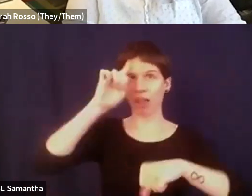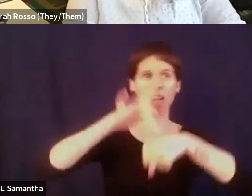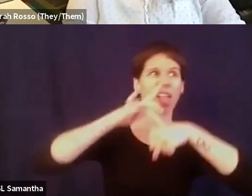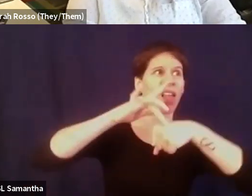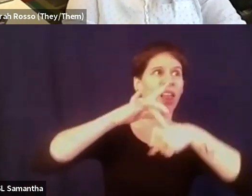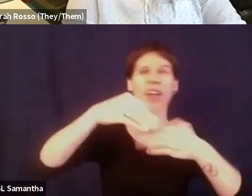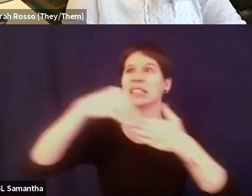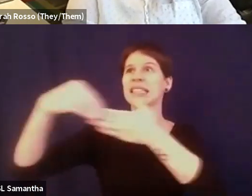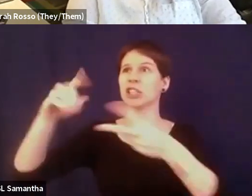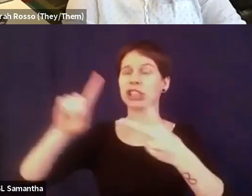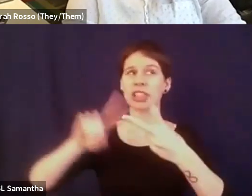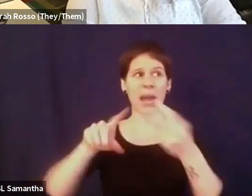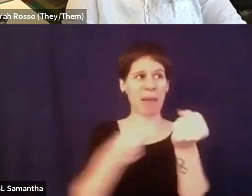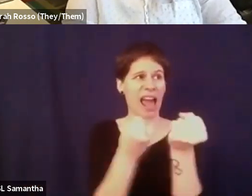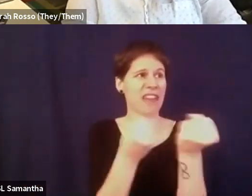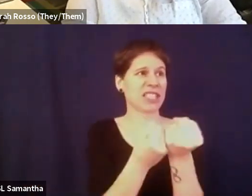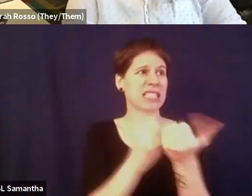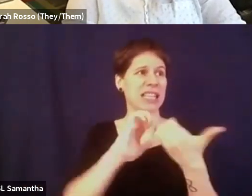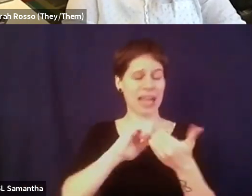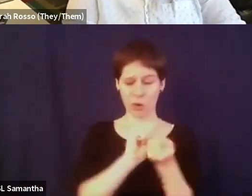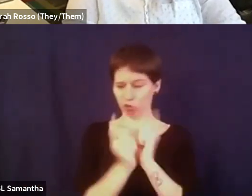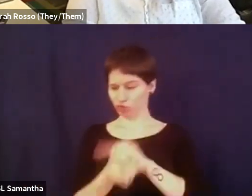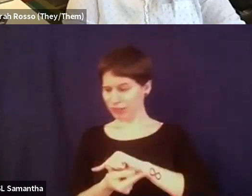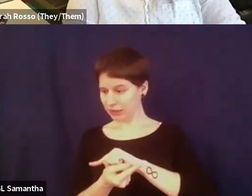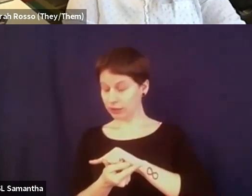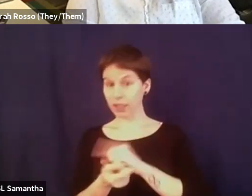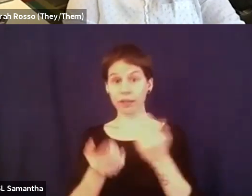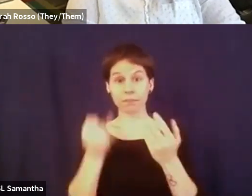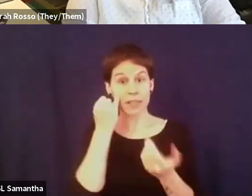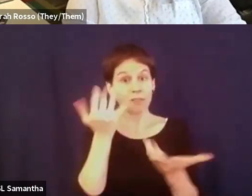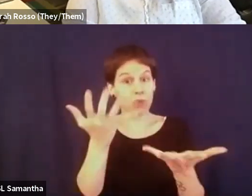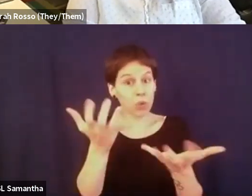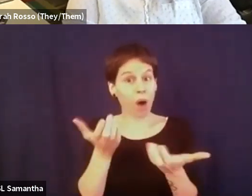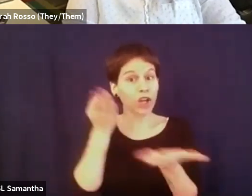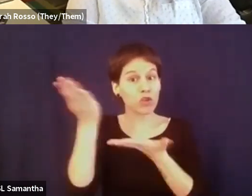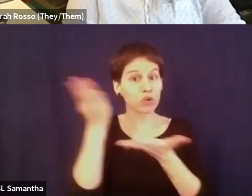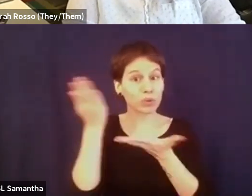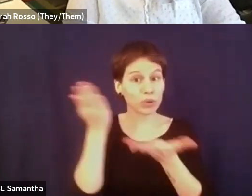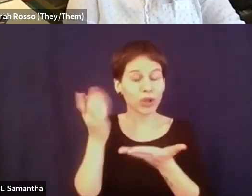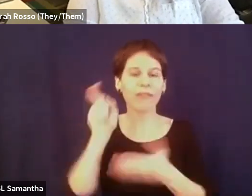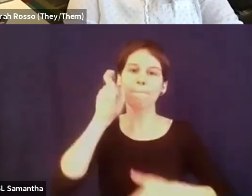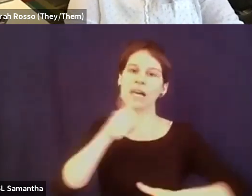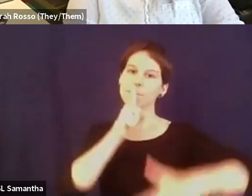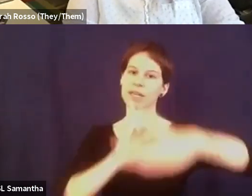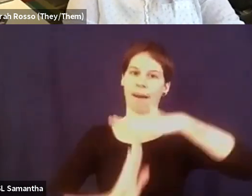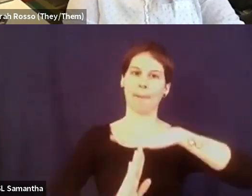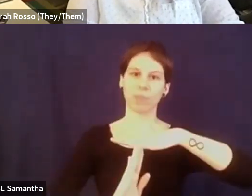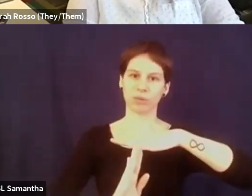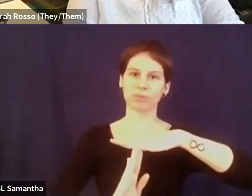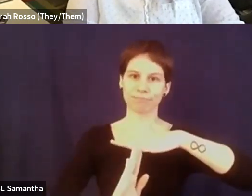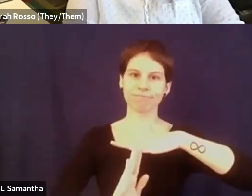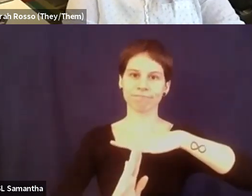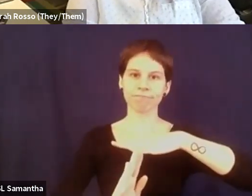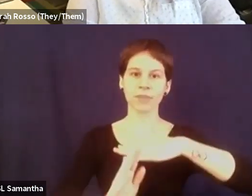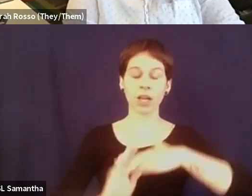means and how that translates. And if you really want to serve, then you have to be humble. And you have to be willing